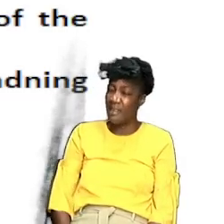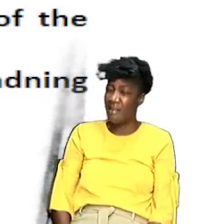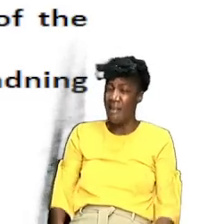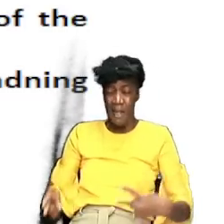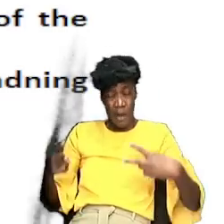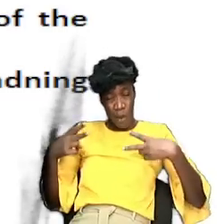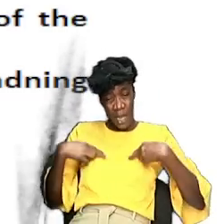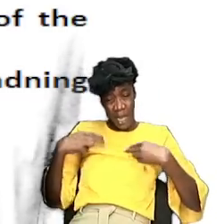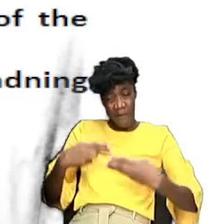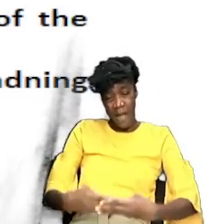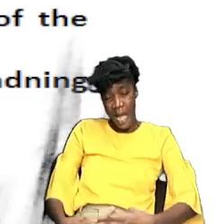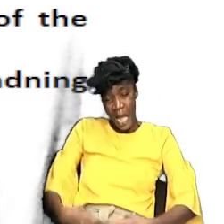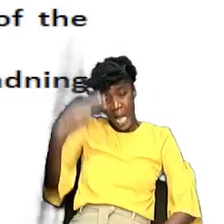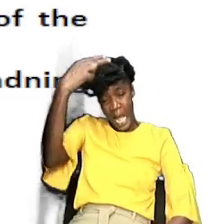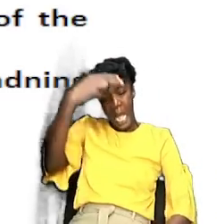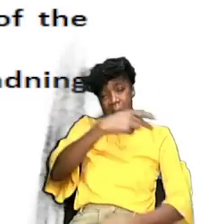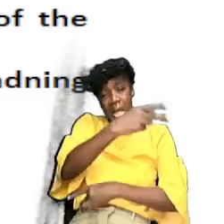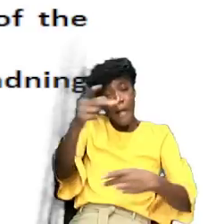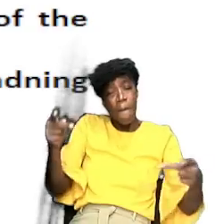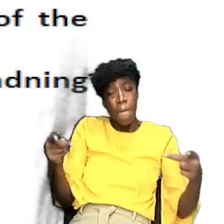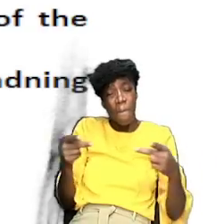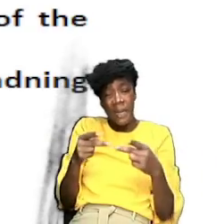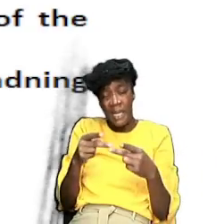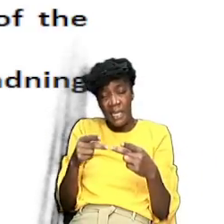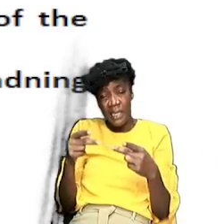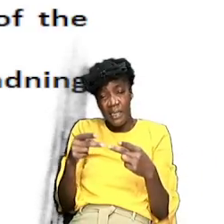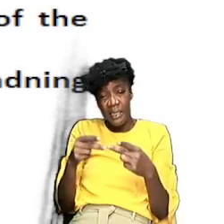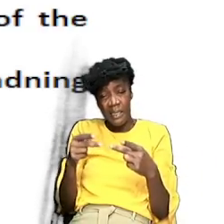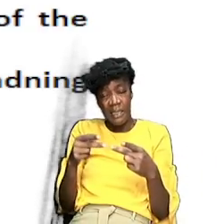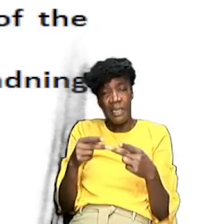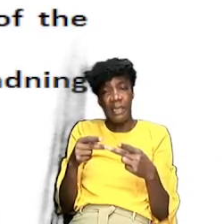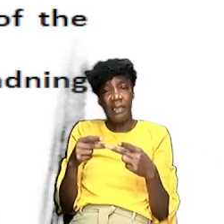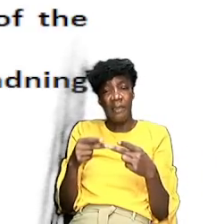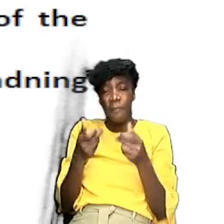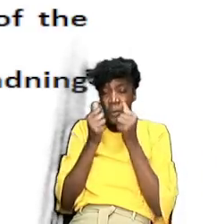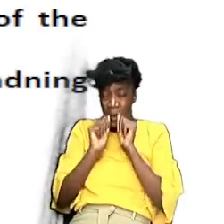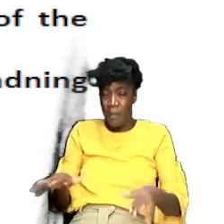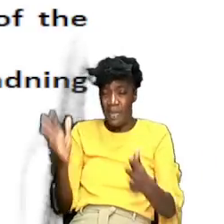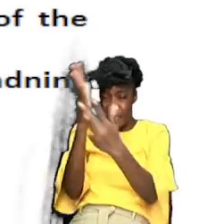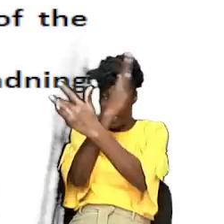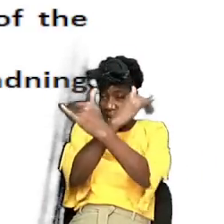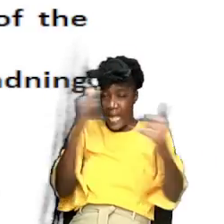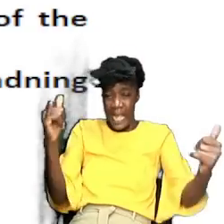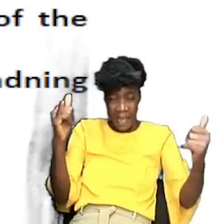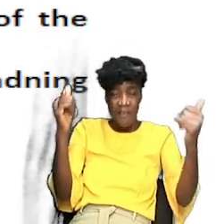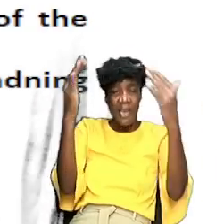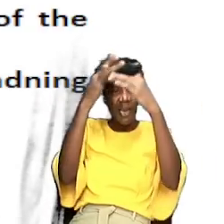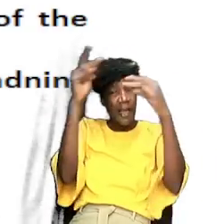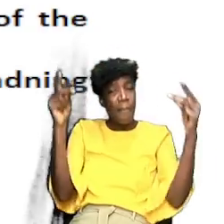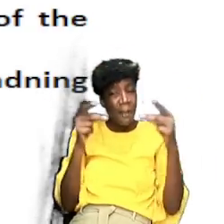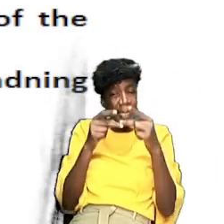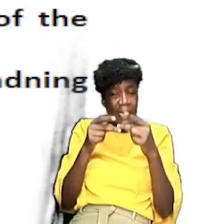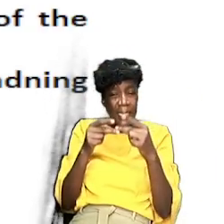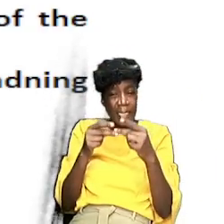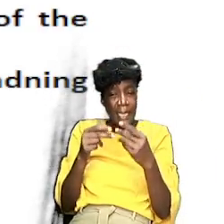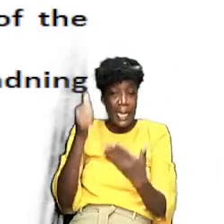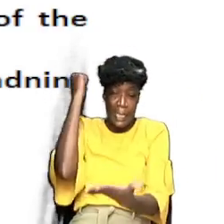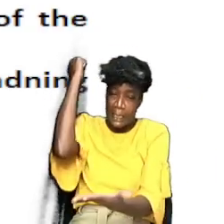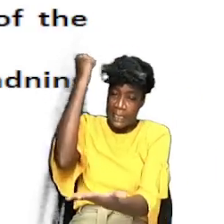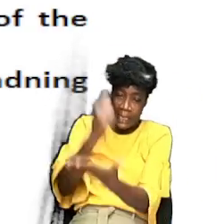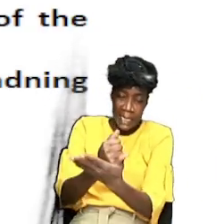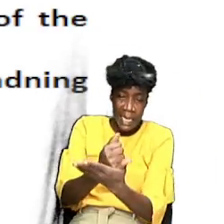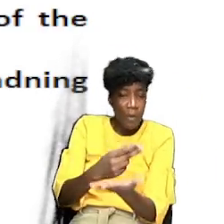high position. We are blessed in the heavenly realms with every spiritual blessing. We are sealed with the Holy Ghost. We